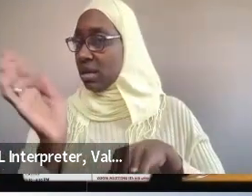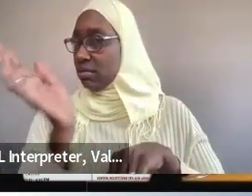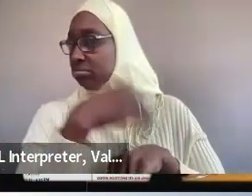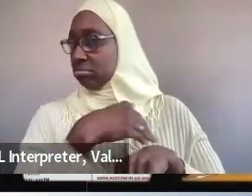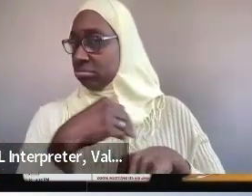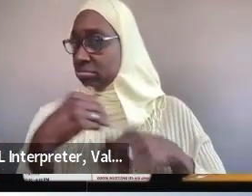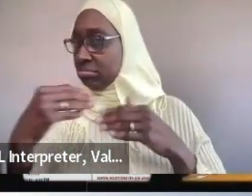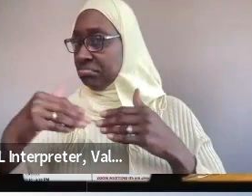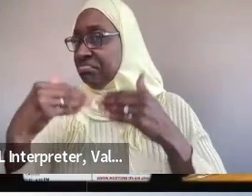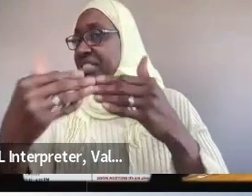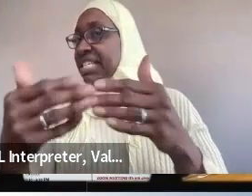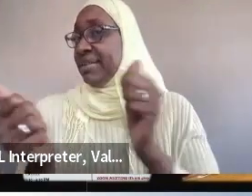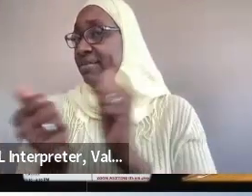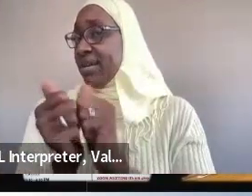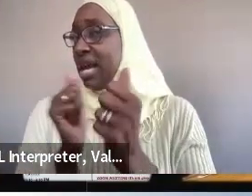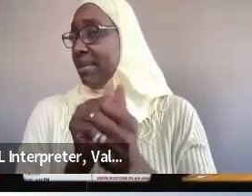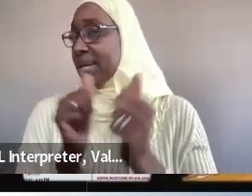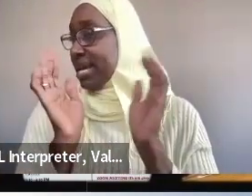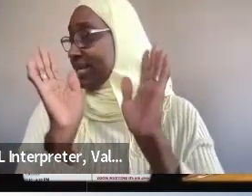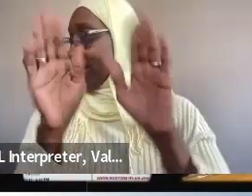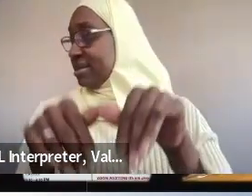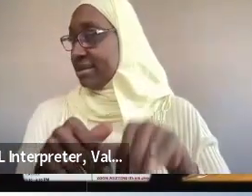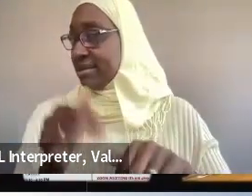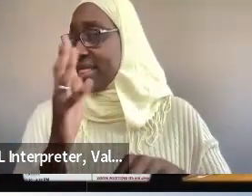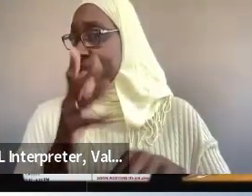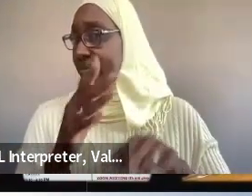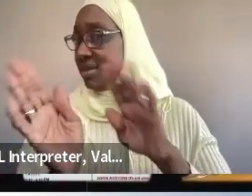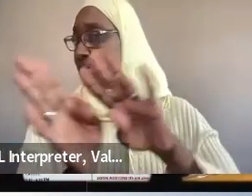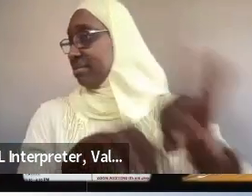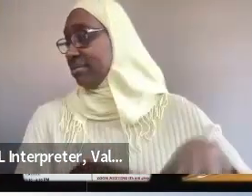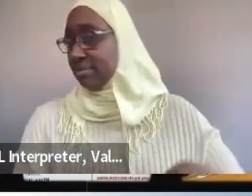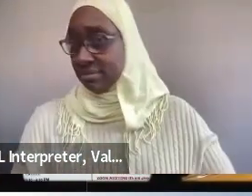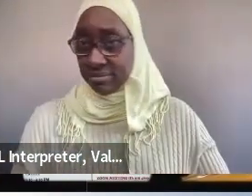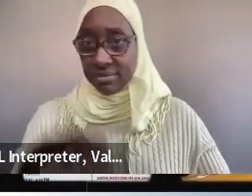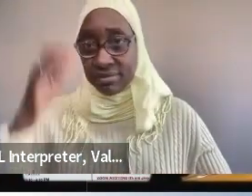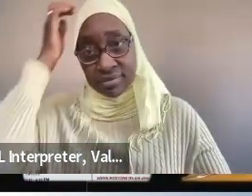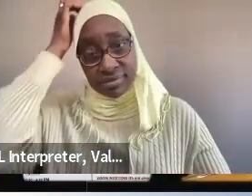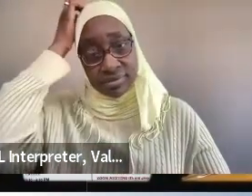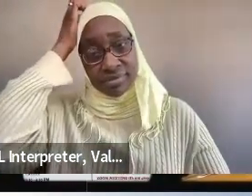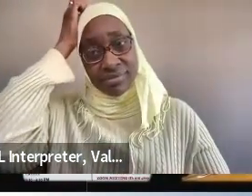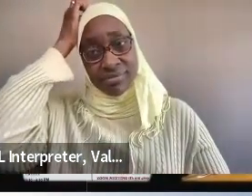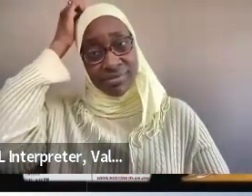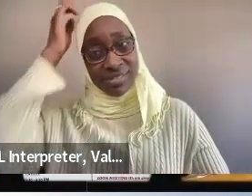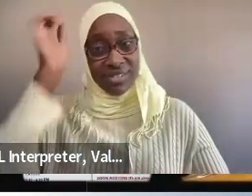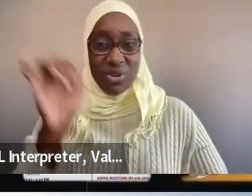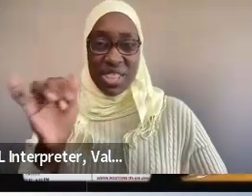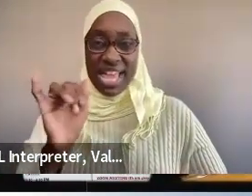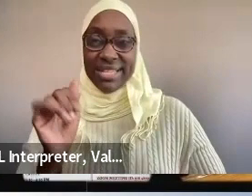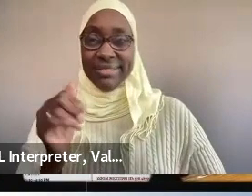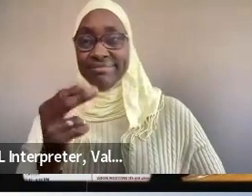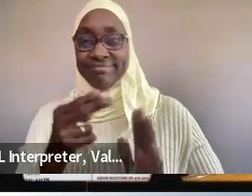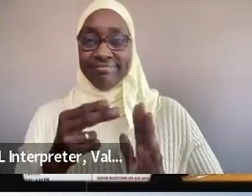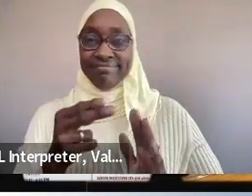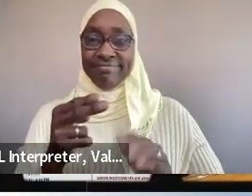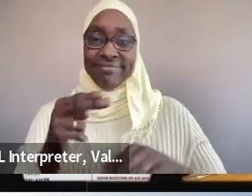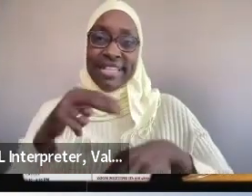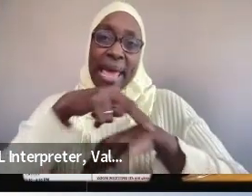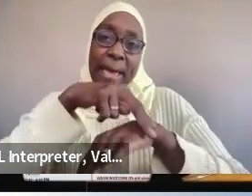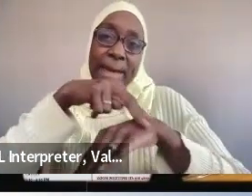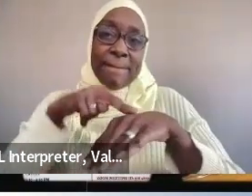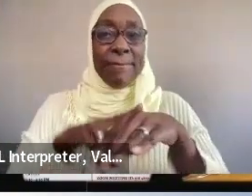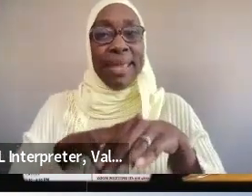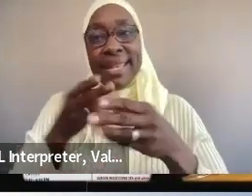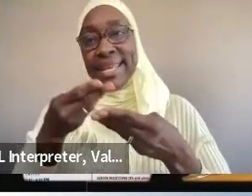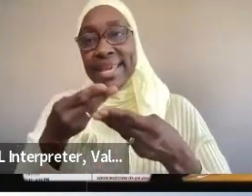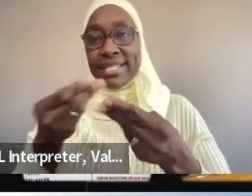give accommodations, want to give sort of band-aid solutions rather than sort of a deeper cultural